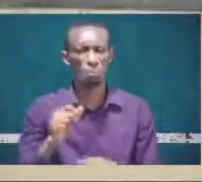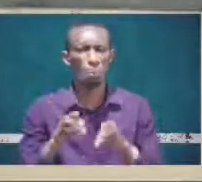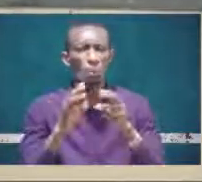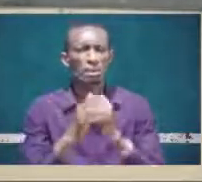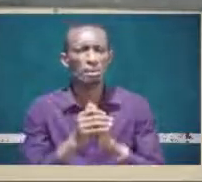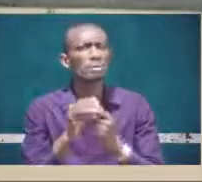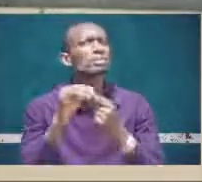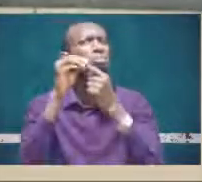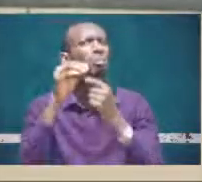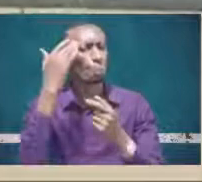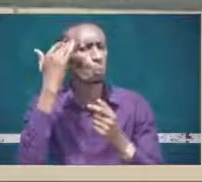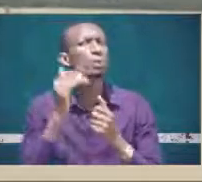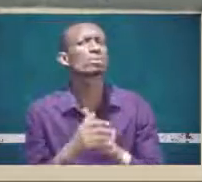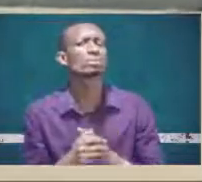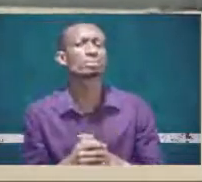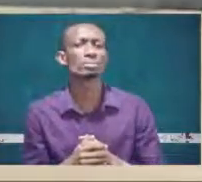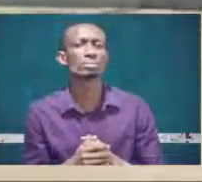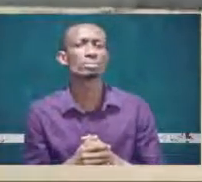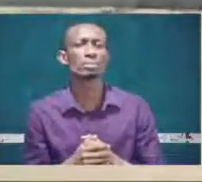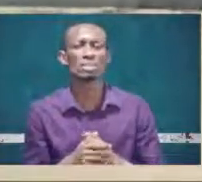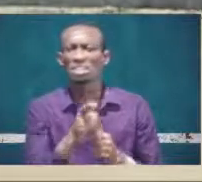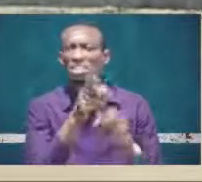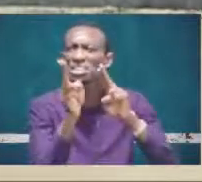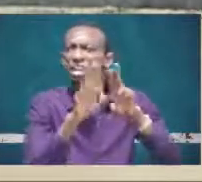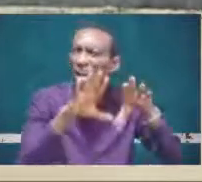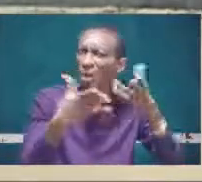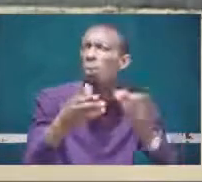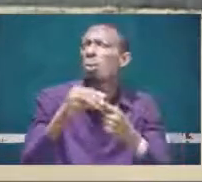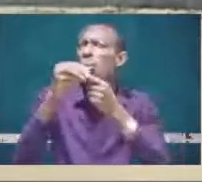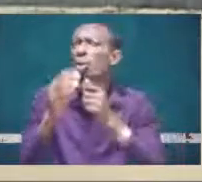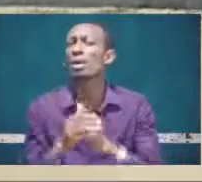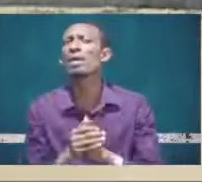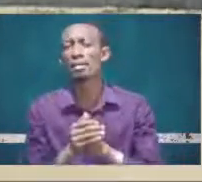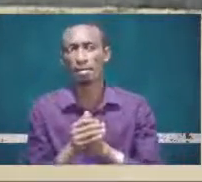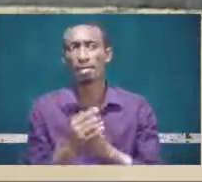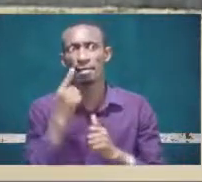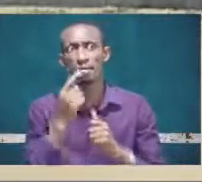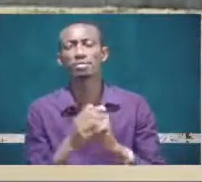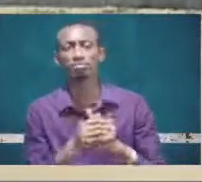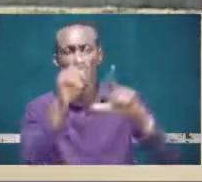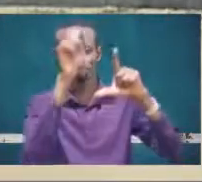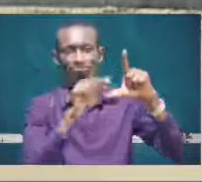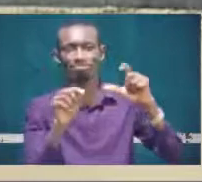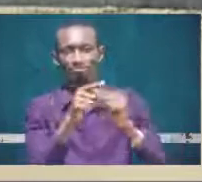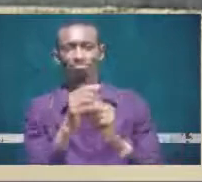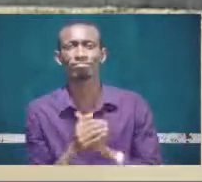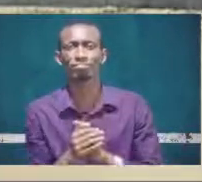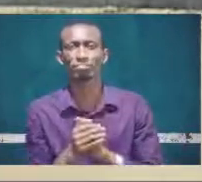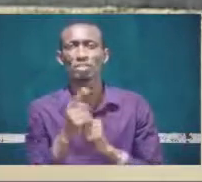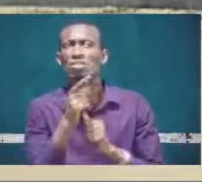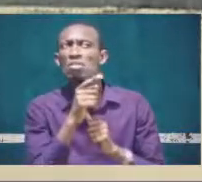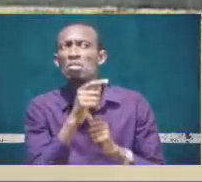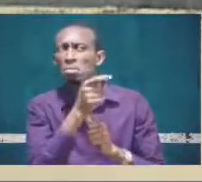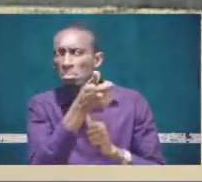or it is an abnormal demand curve with the goods of ostentation? If this is our